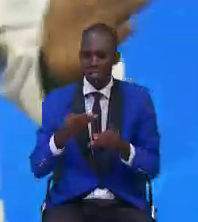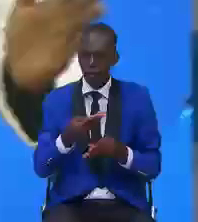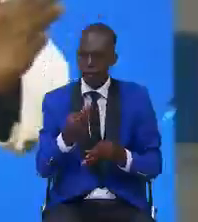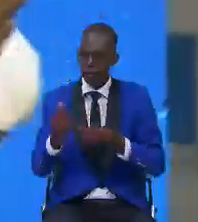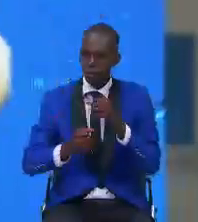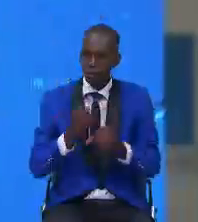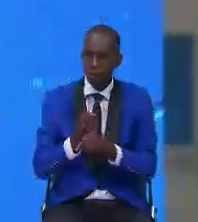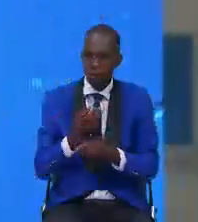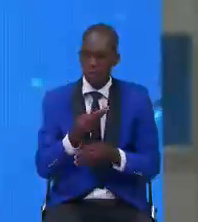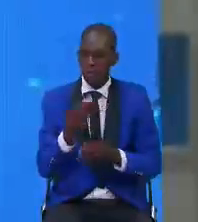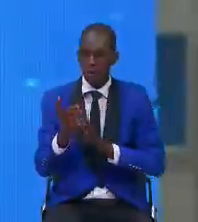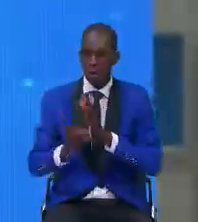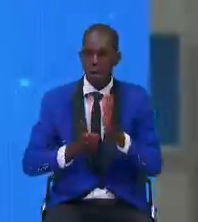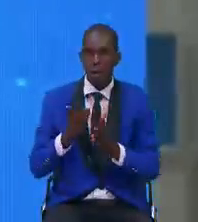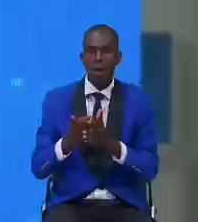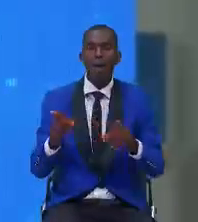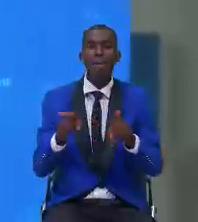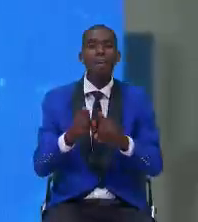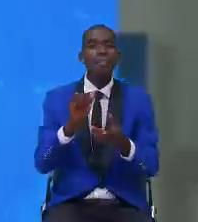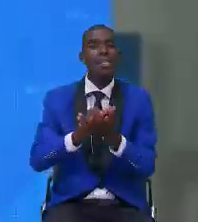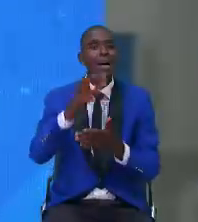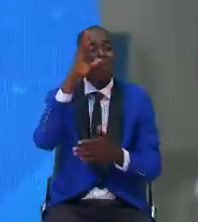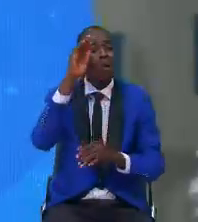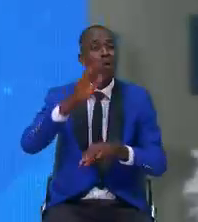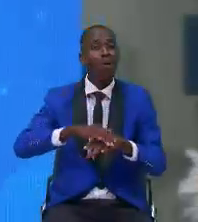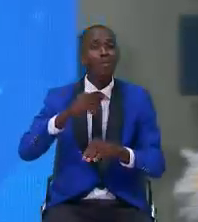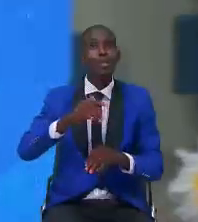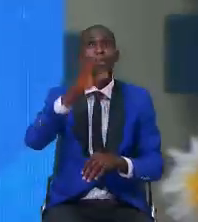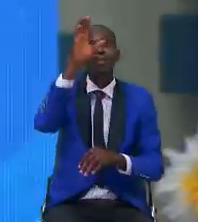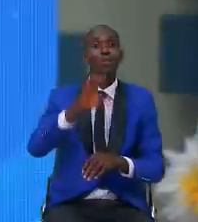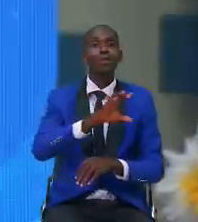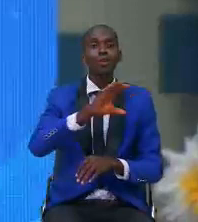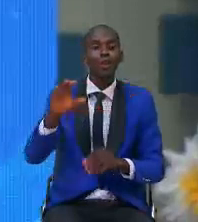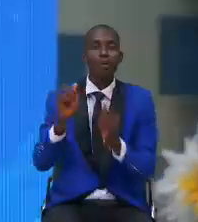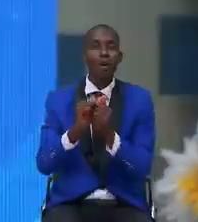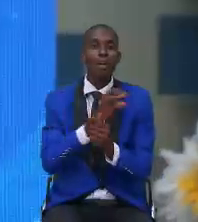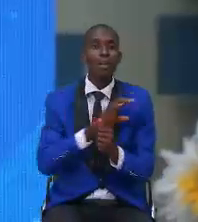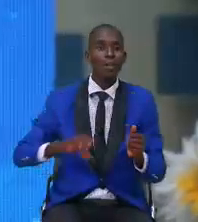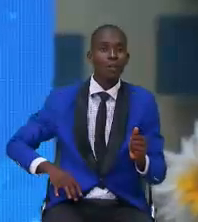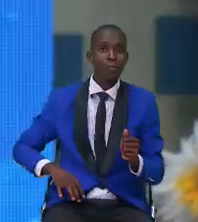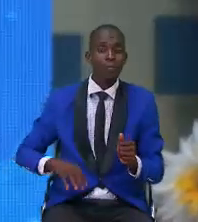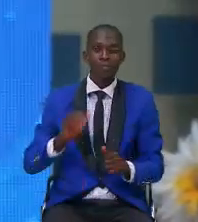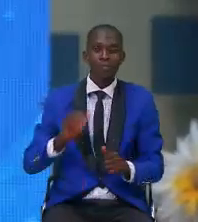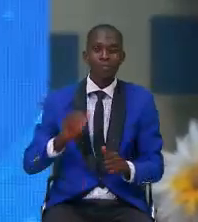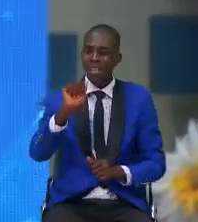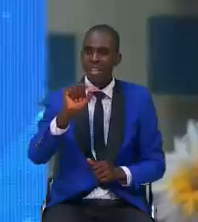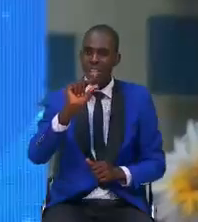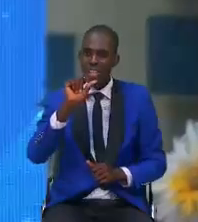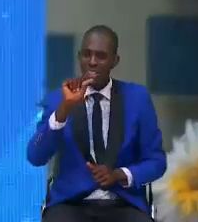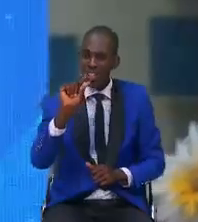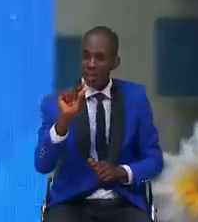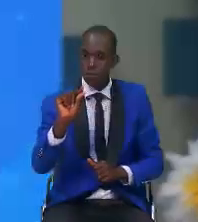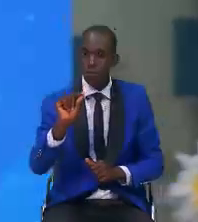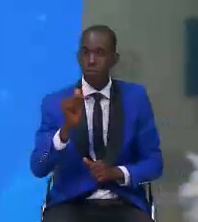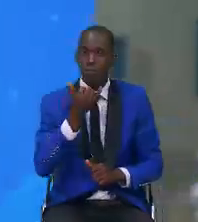in the few years, in the few hours remaining, like the man on the cross, who was ready on the cross,